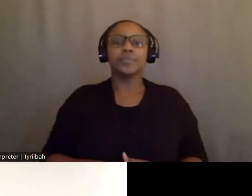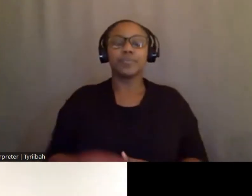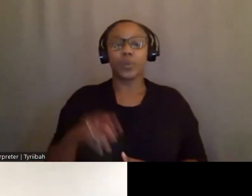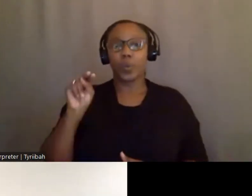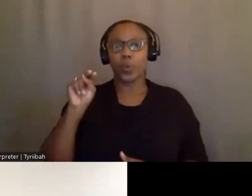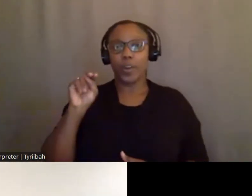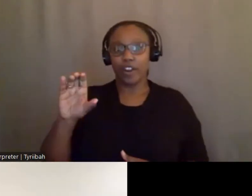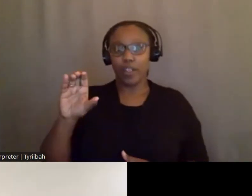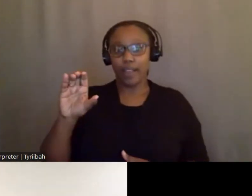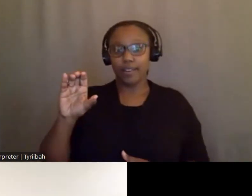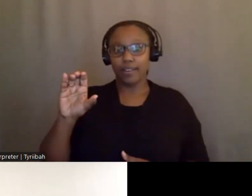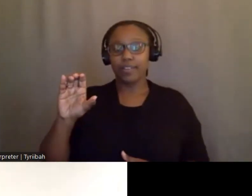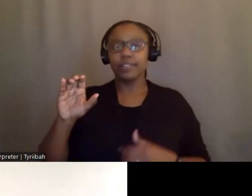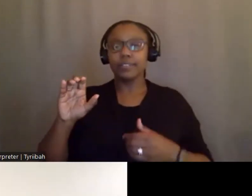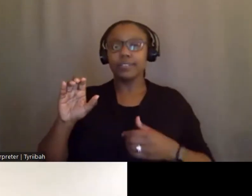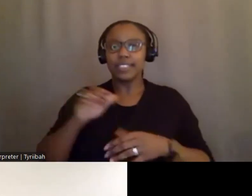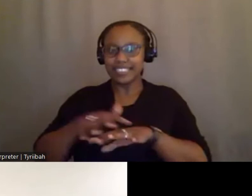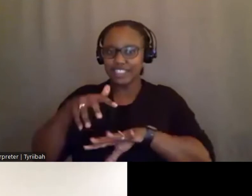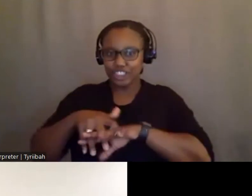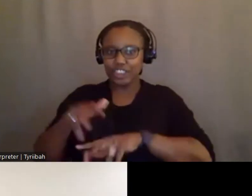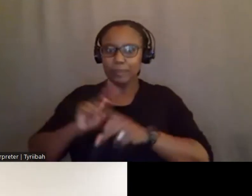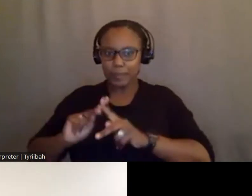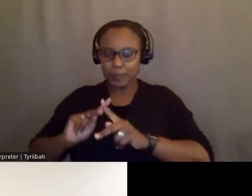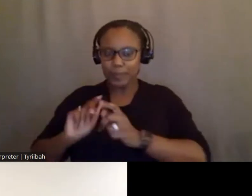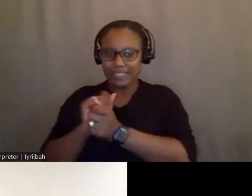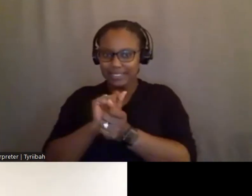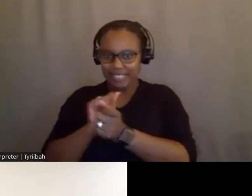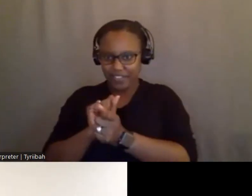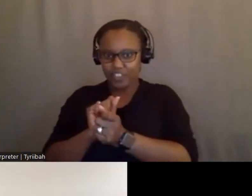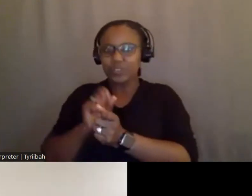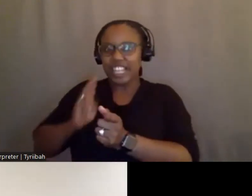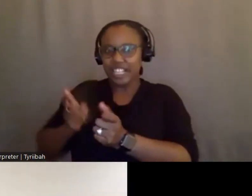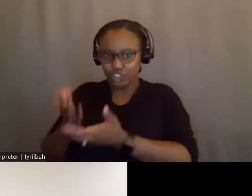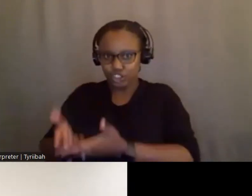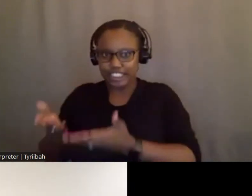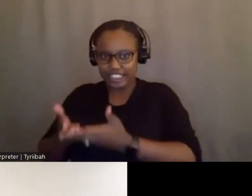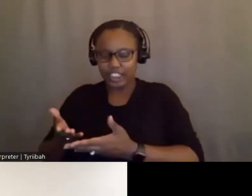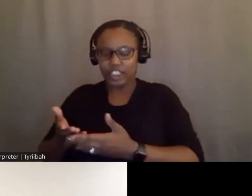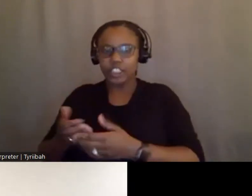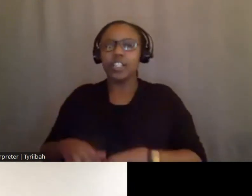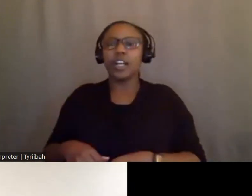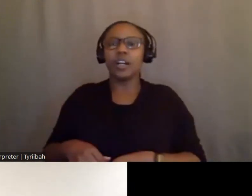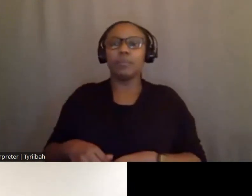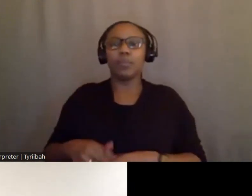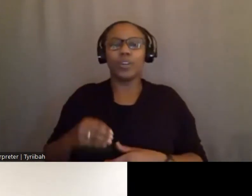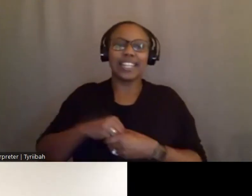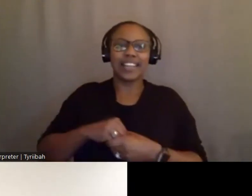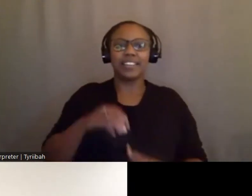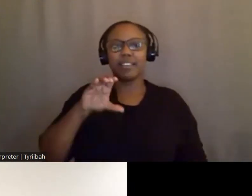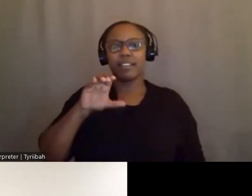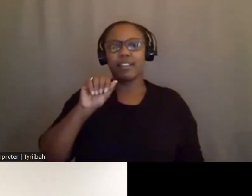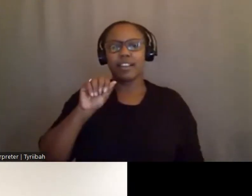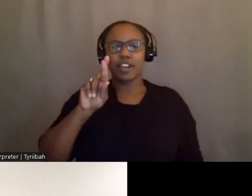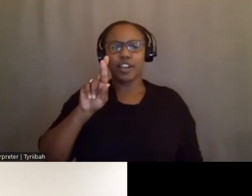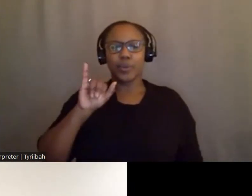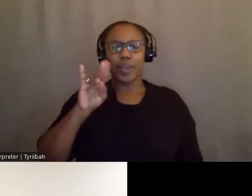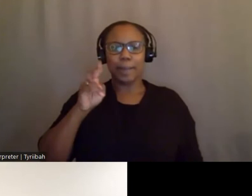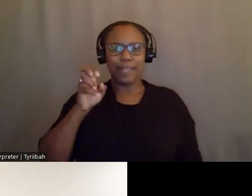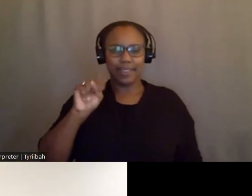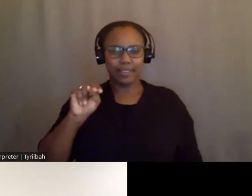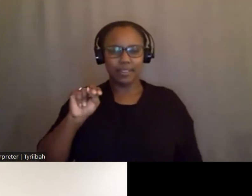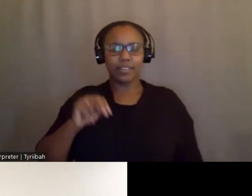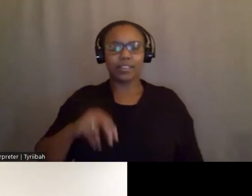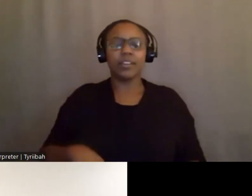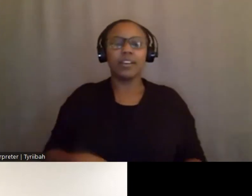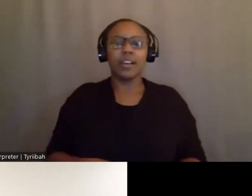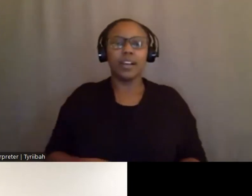of Indigenous people being enslaved in the Caribbean. I'm curious to know that if that history intersects with any of this history